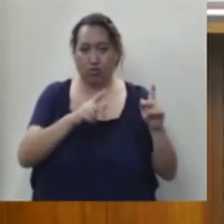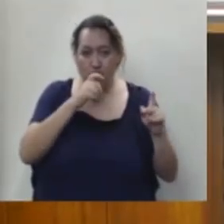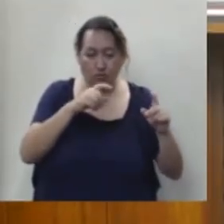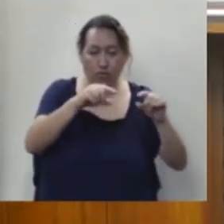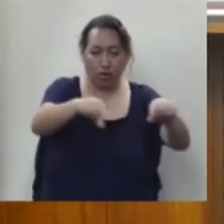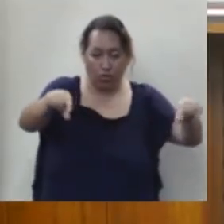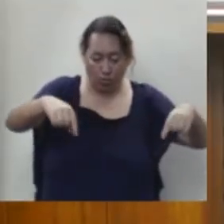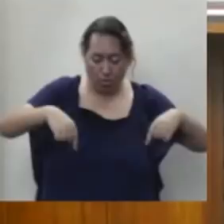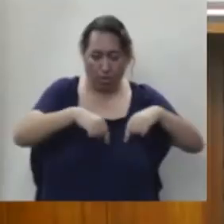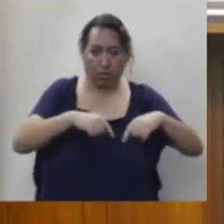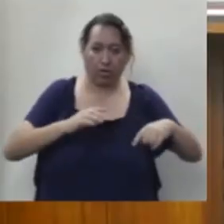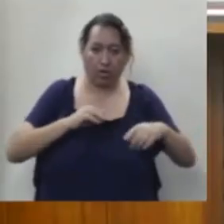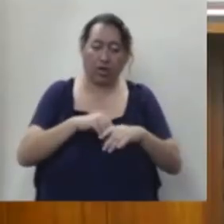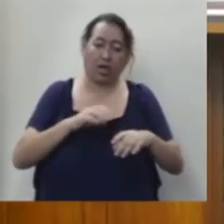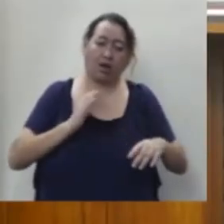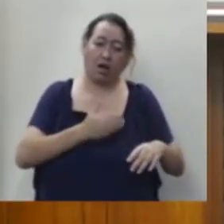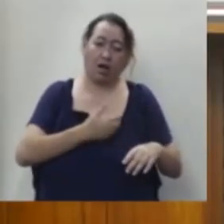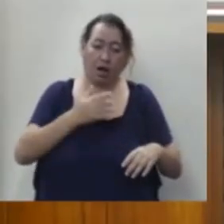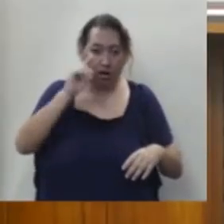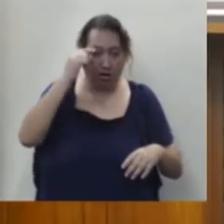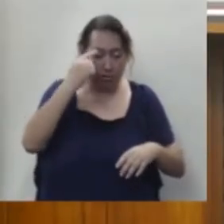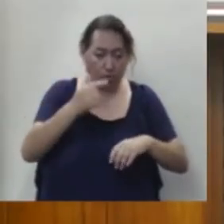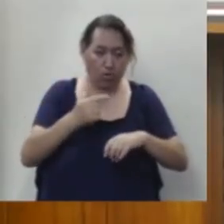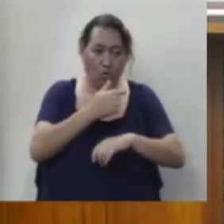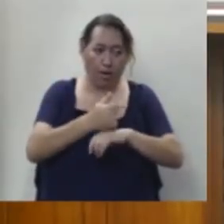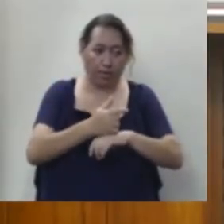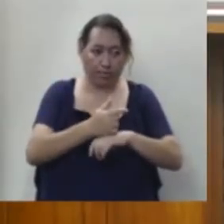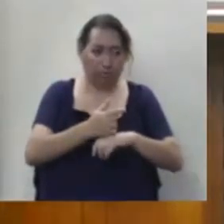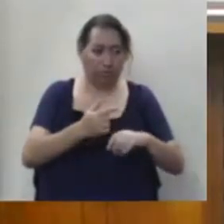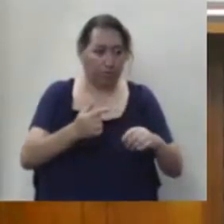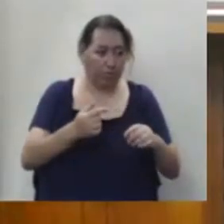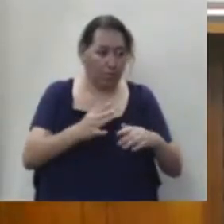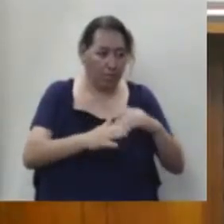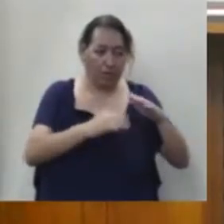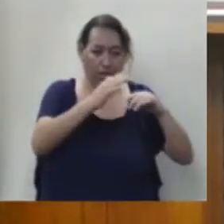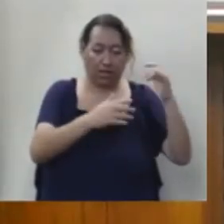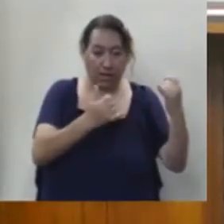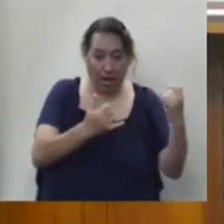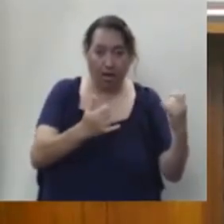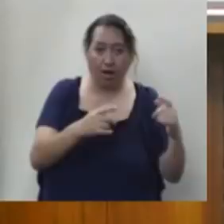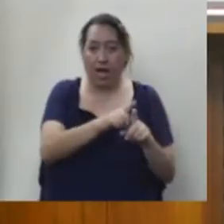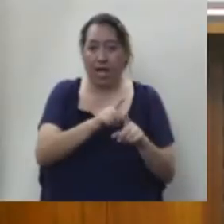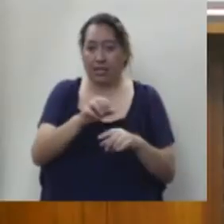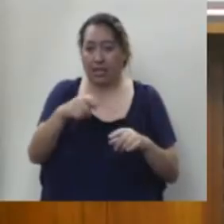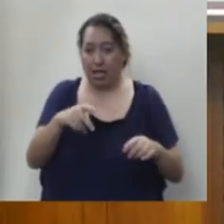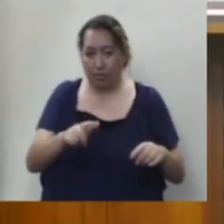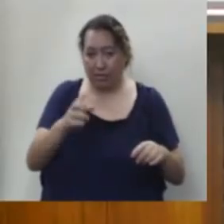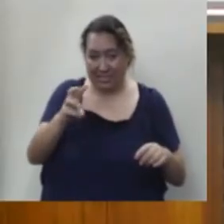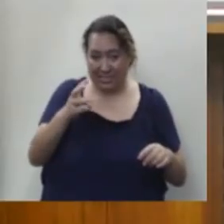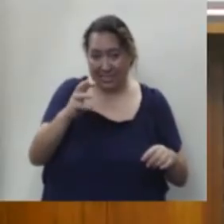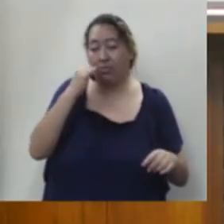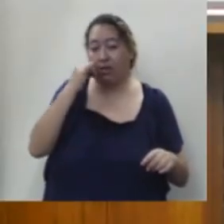Government of Guam facility. In addition to that, I'm happy to report as of April 16, yesterday, we